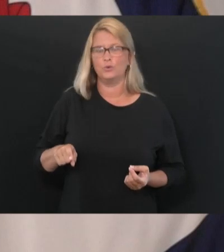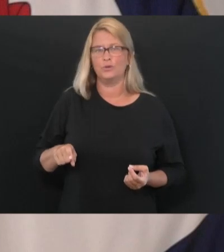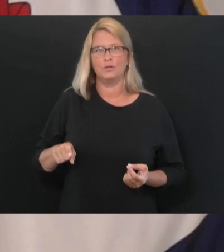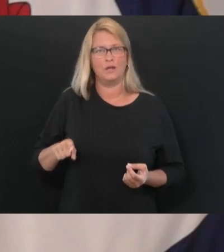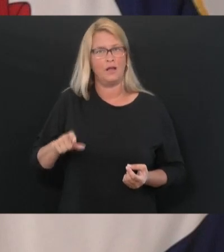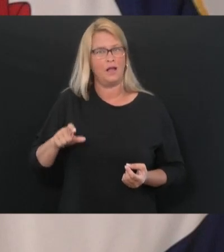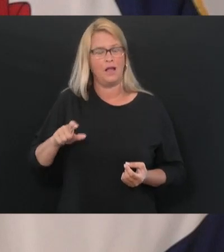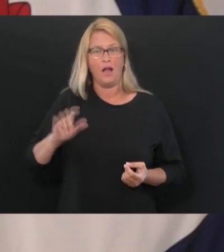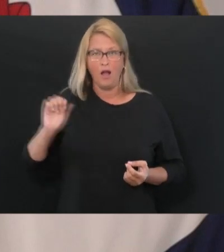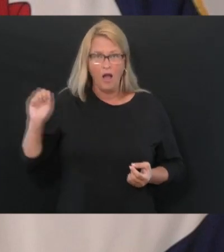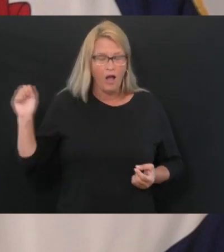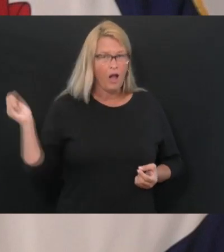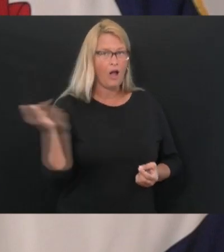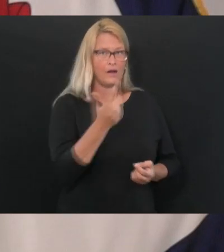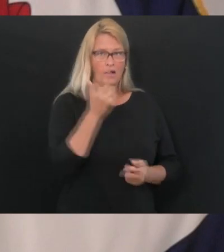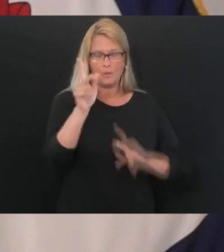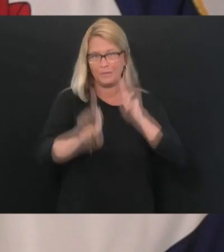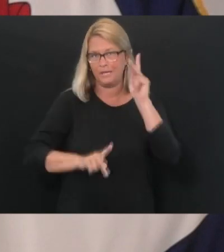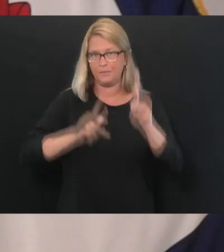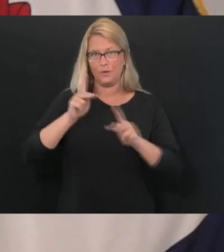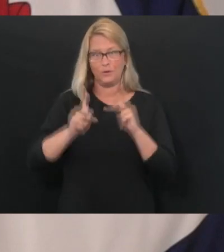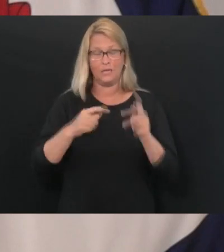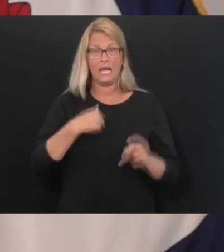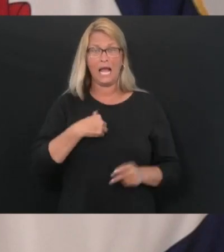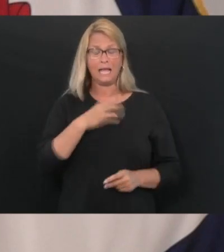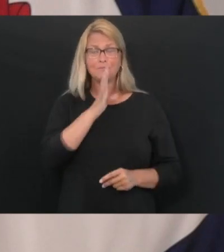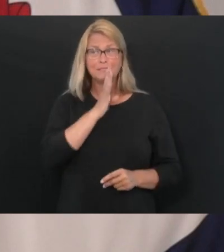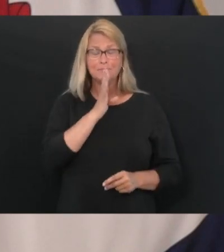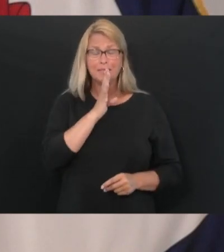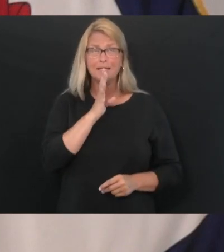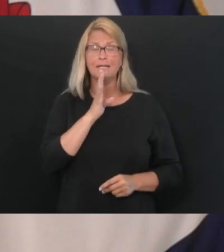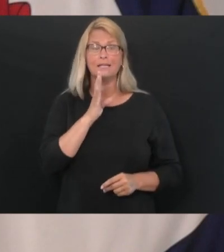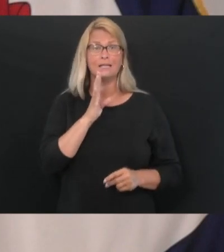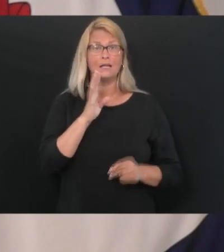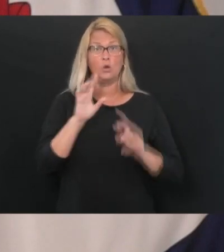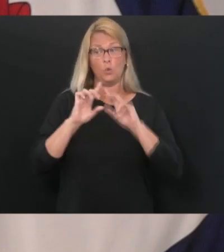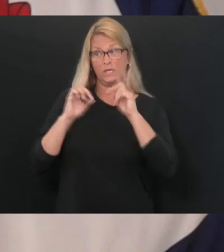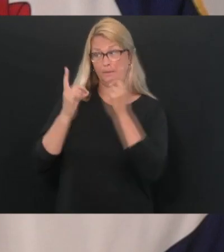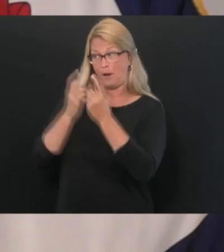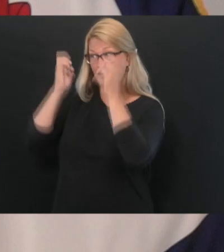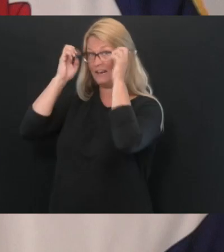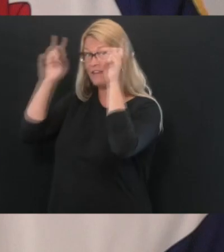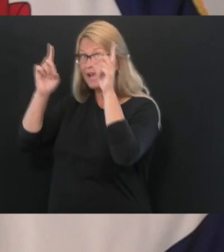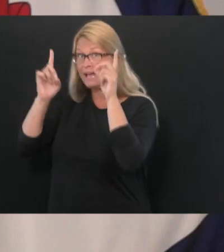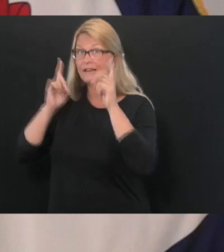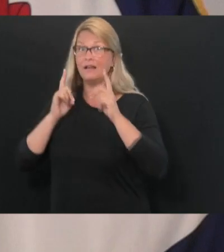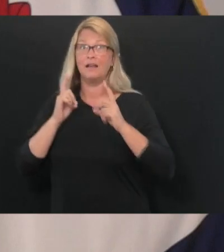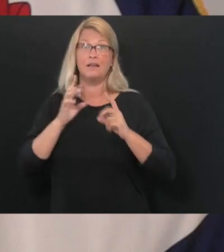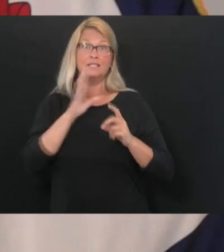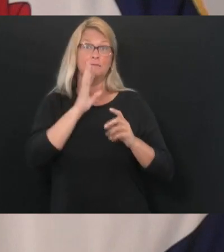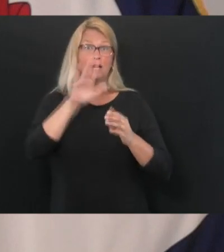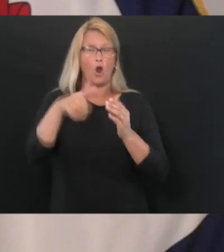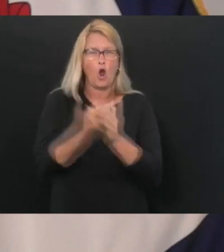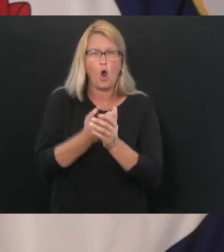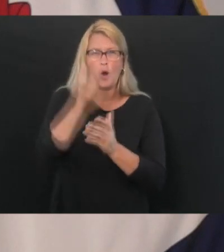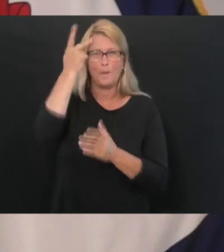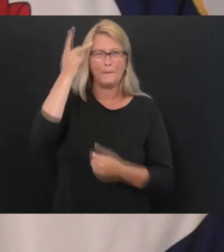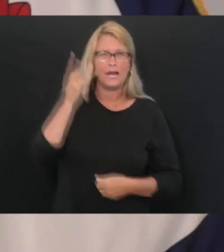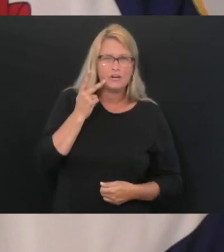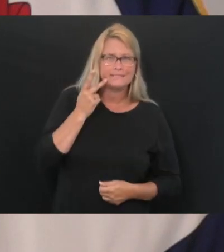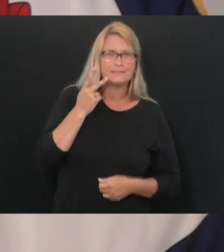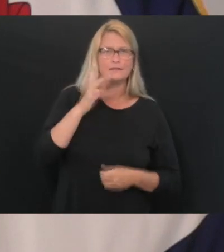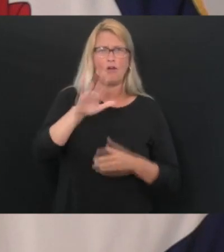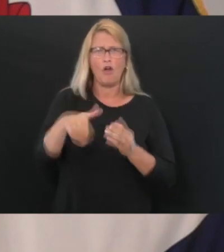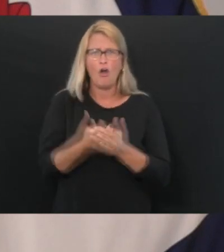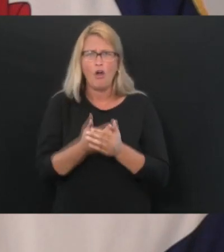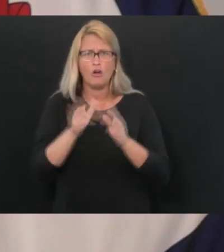all realize, and I'm speaking to our Department of Ed, I'm speaking to all parents, I'm speaking to our